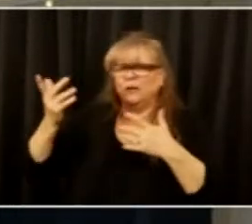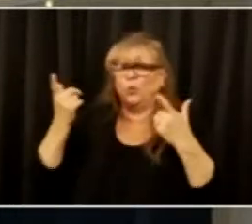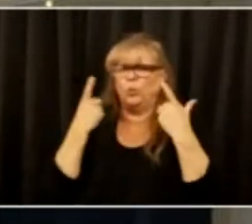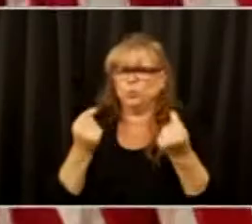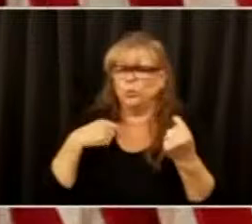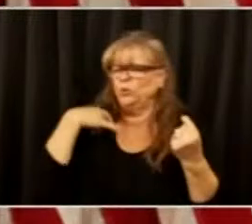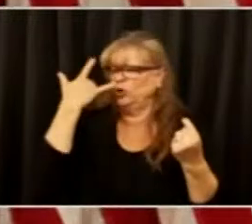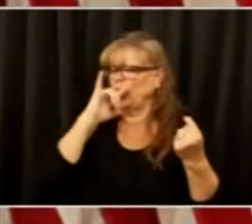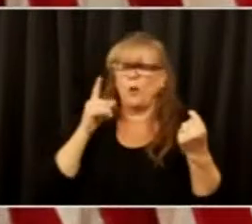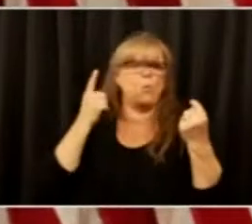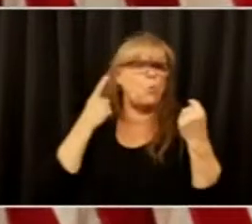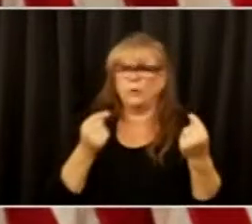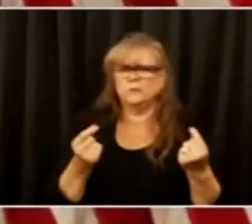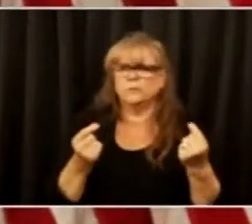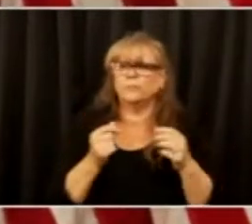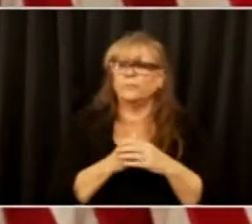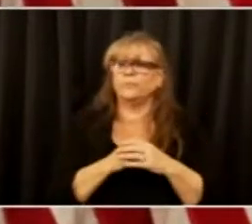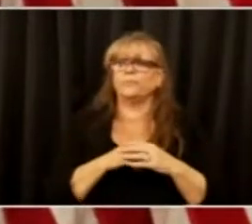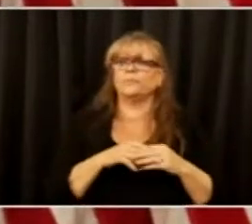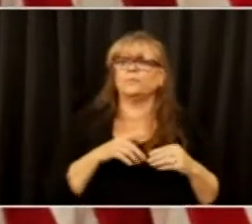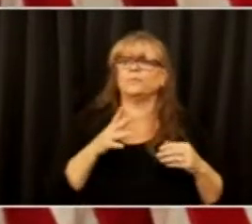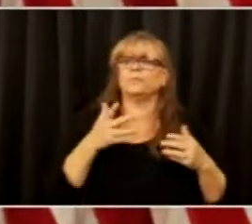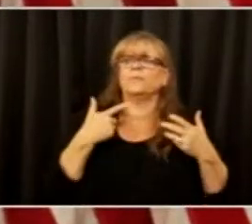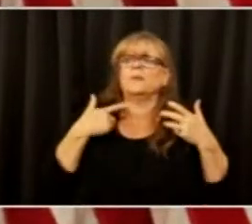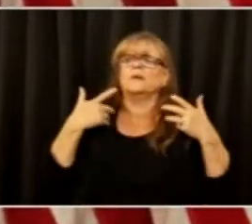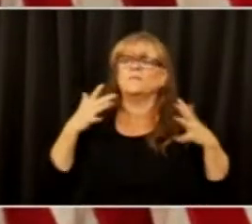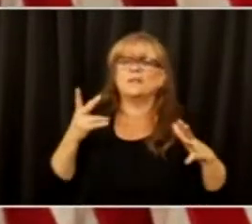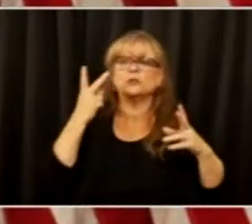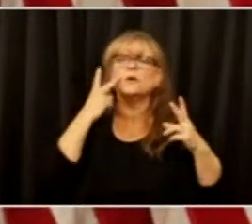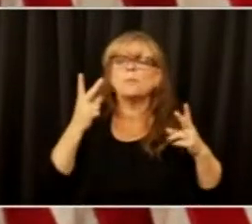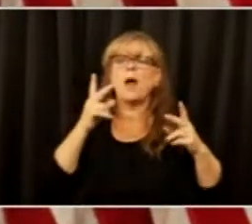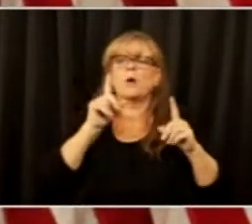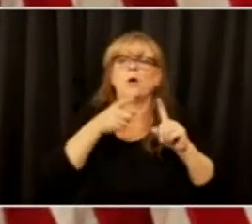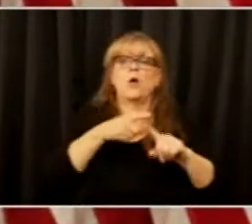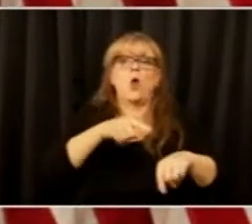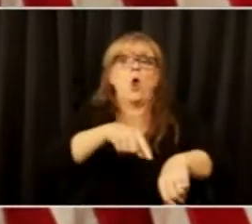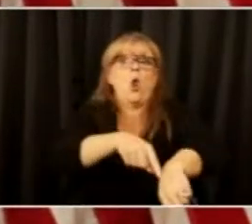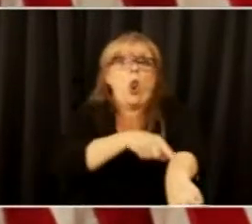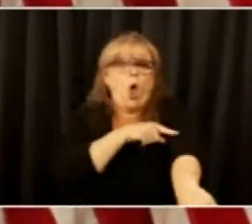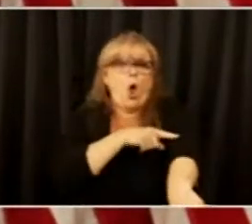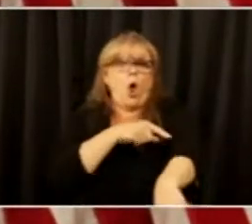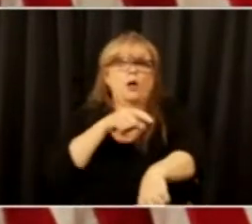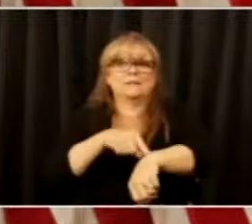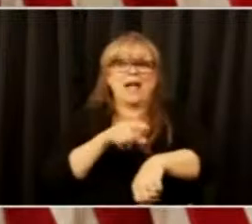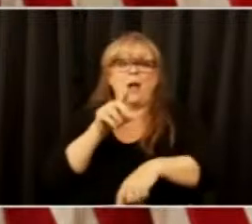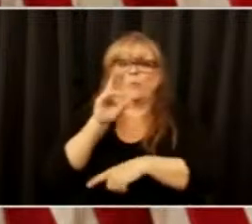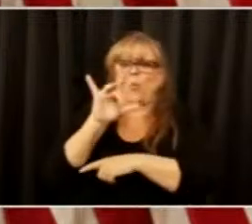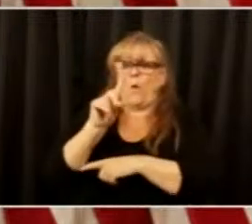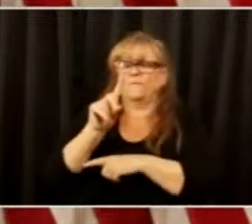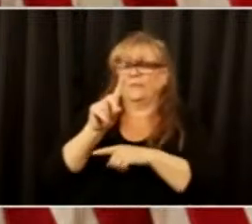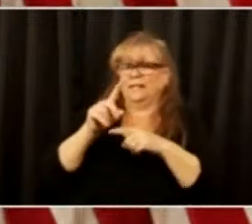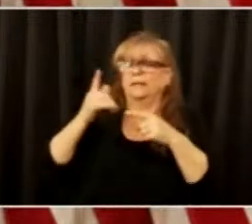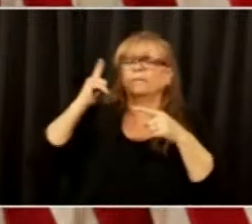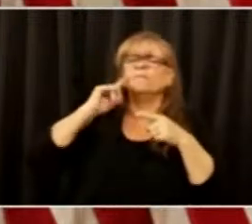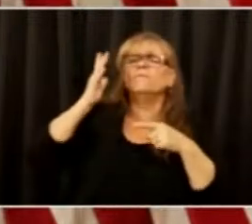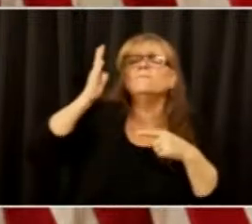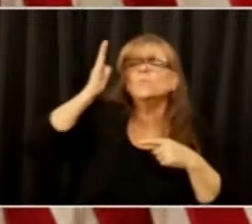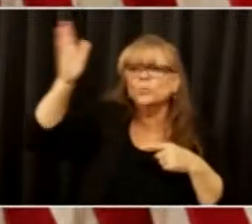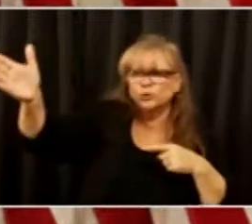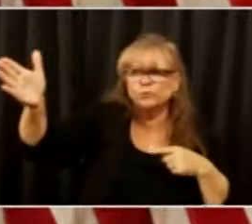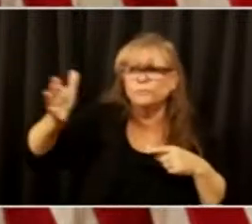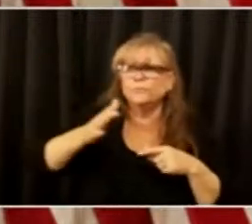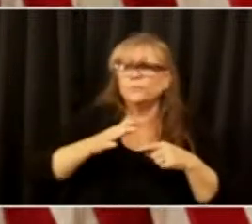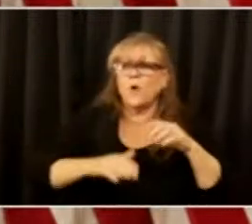COVID or long haulers or post-acute sequelae of COVID. In adults, we're starting to see that up to 30% of people can have